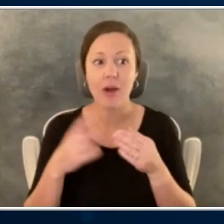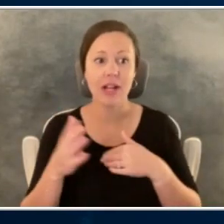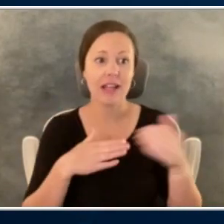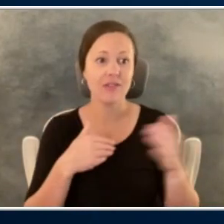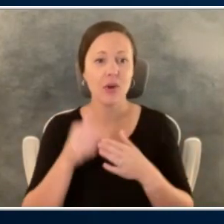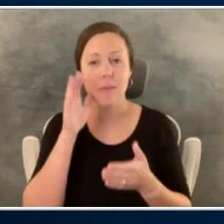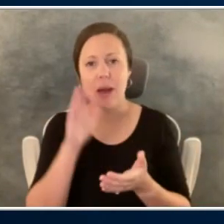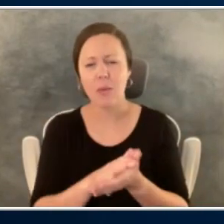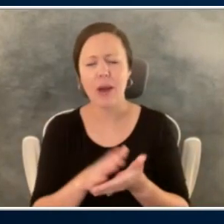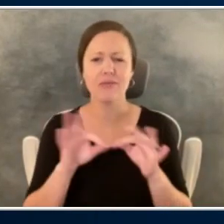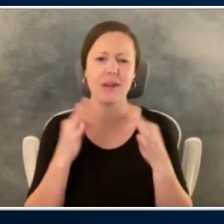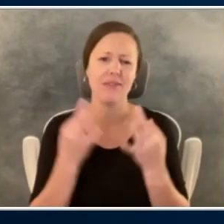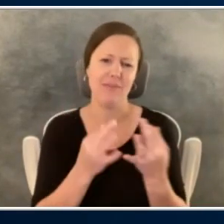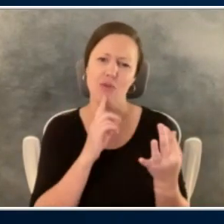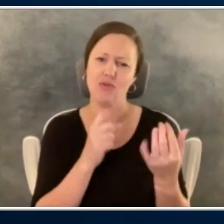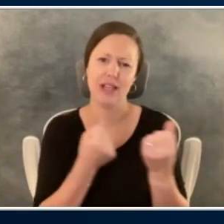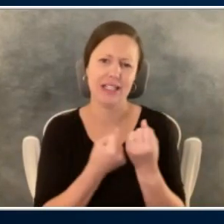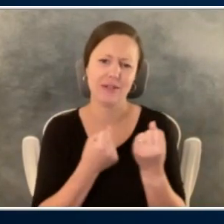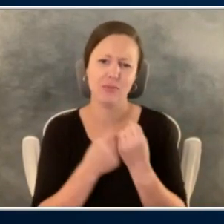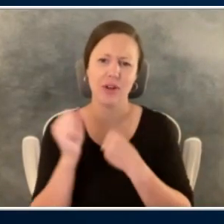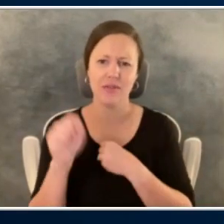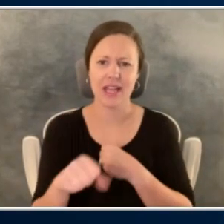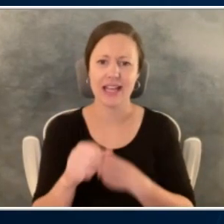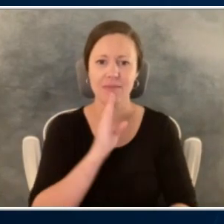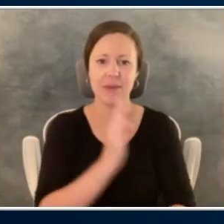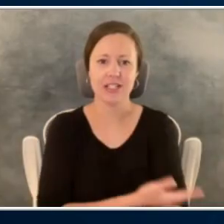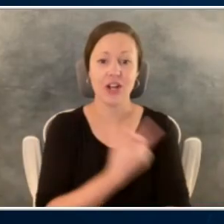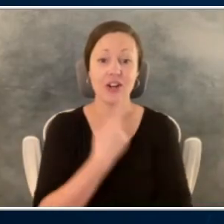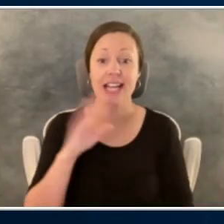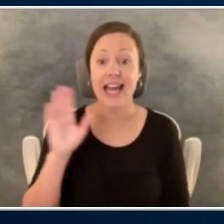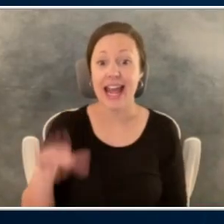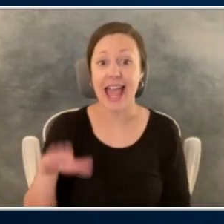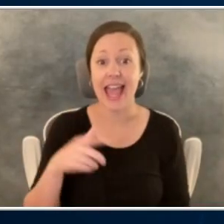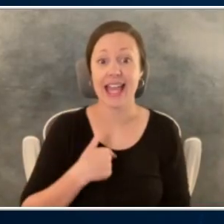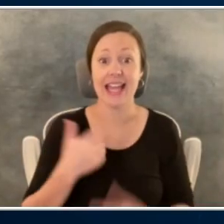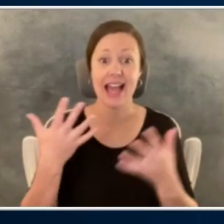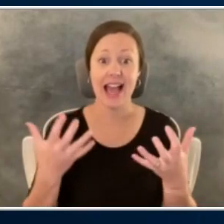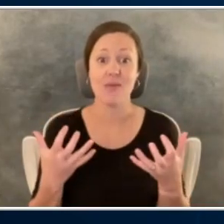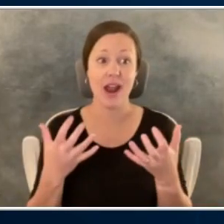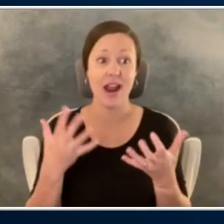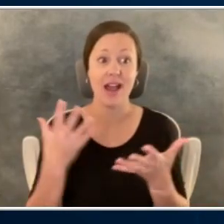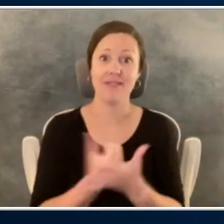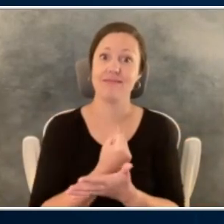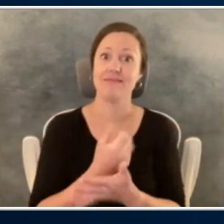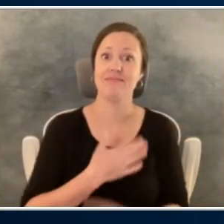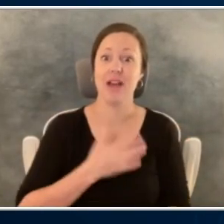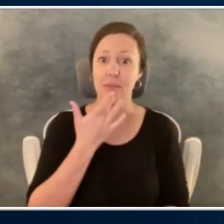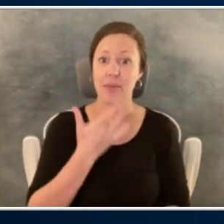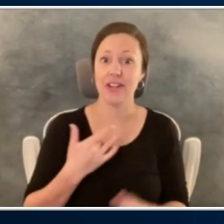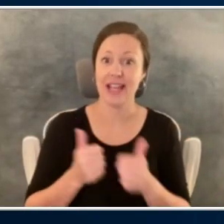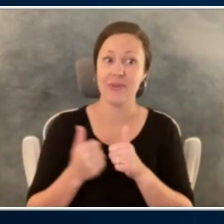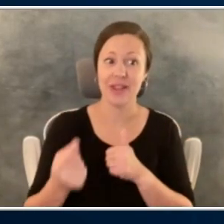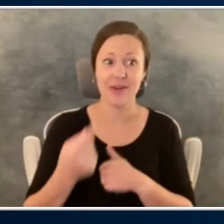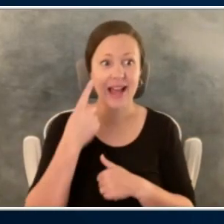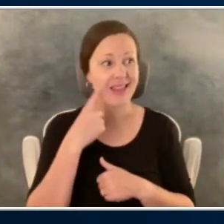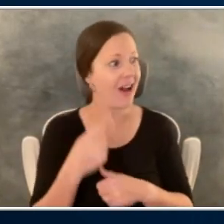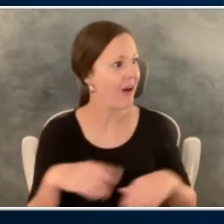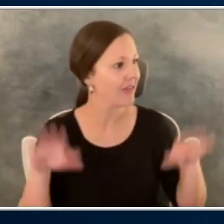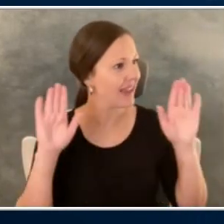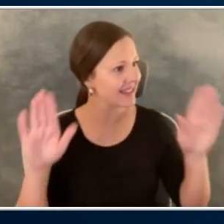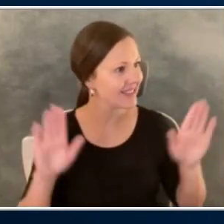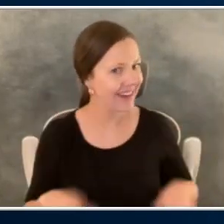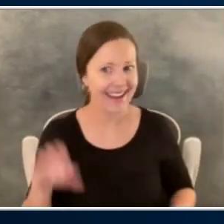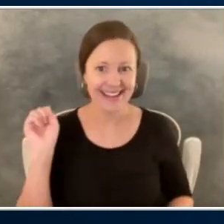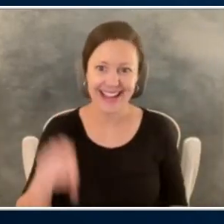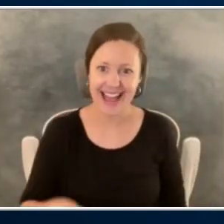supportive. And my daughter said, "Hey, I want to spend my birthday with you." And I thought, well, that's great, you know, let's go, you